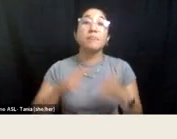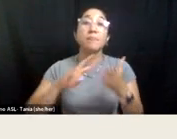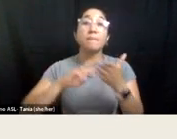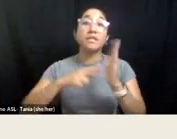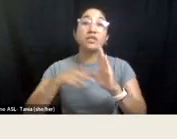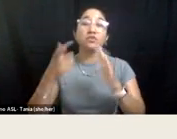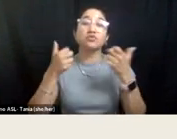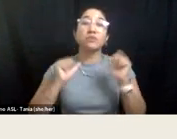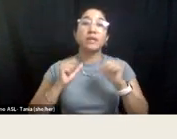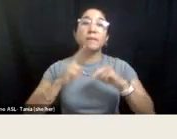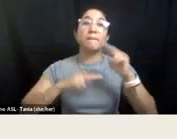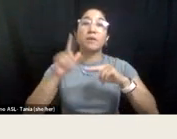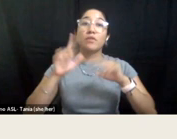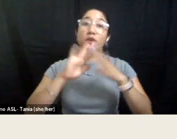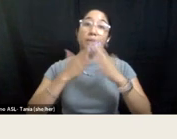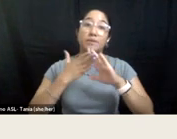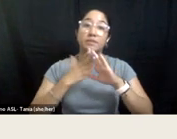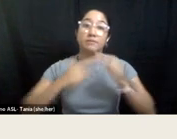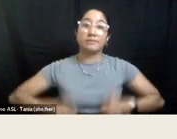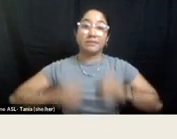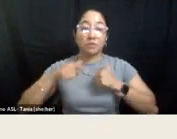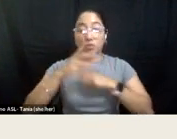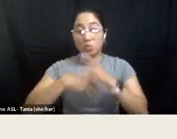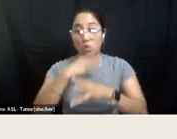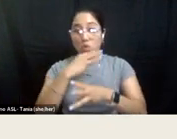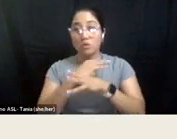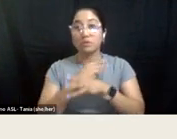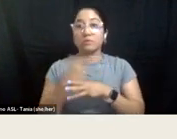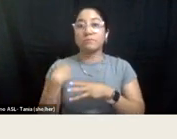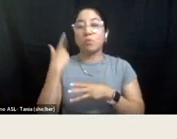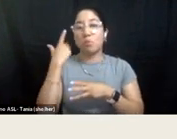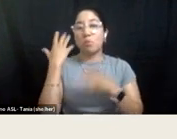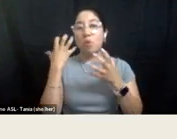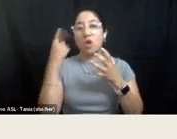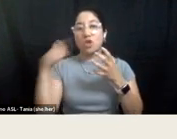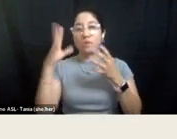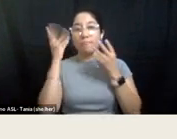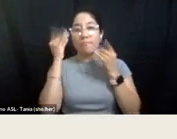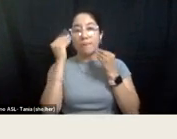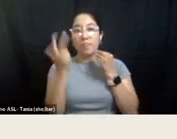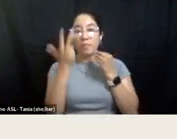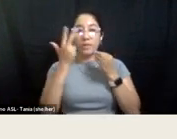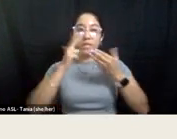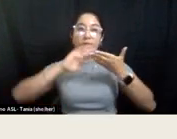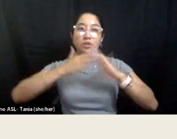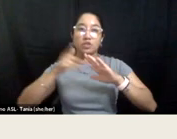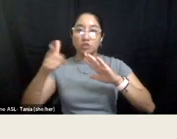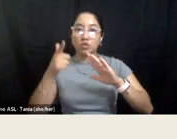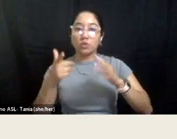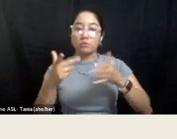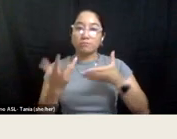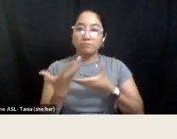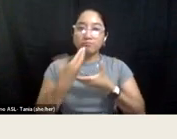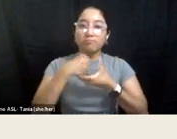worlds. So that rant aside, I want you to think about three communities that you belong to and what you feel like you owe these communities and what you